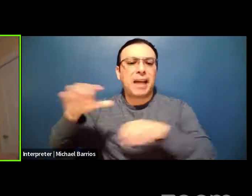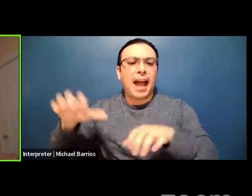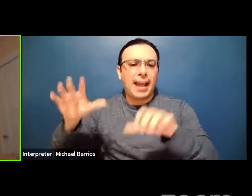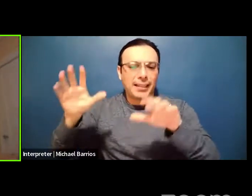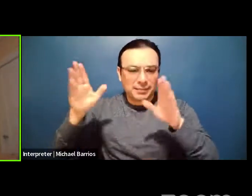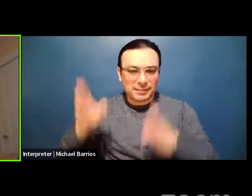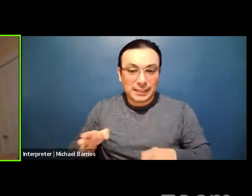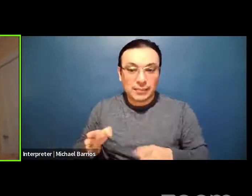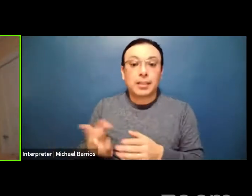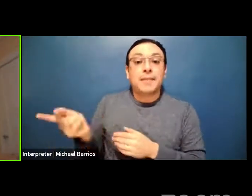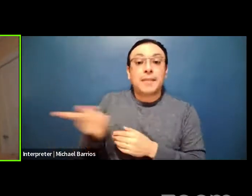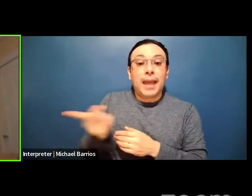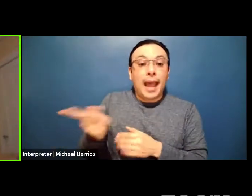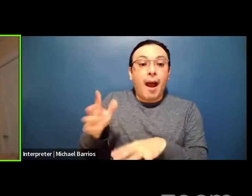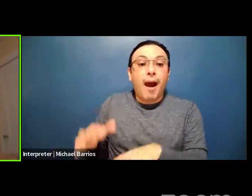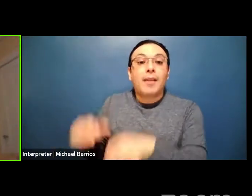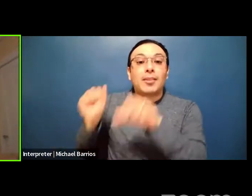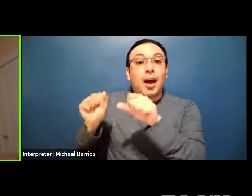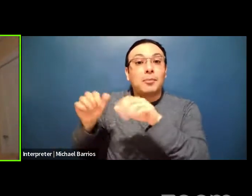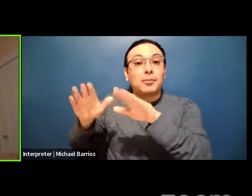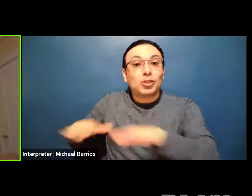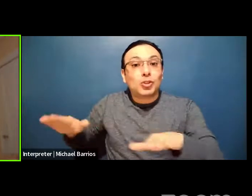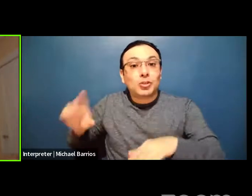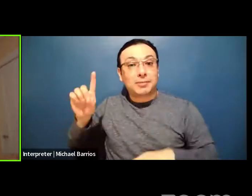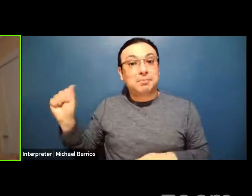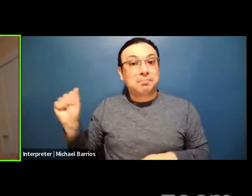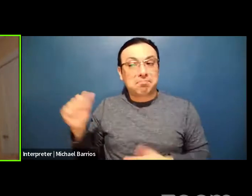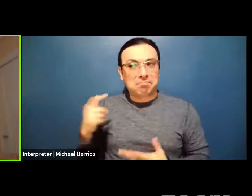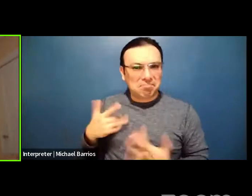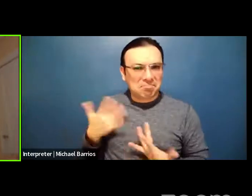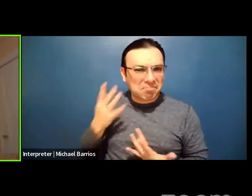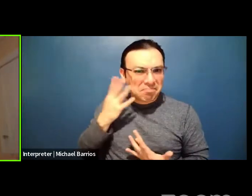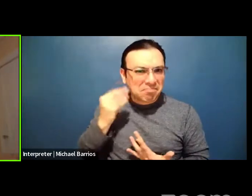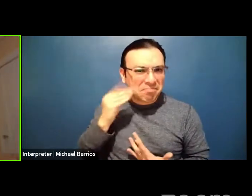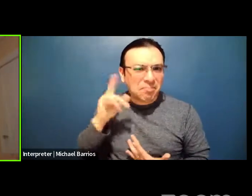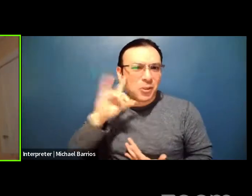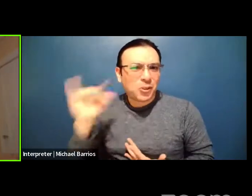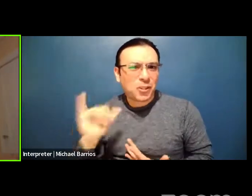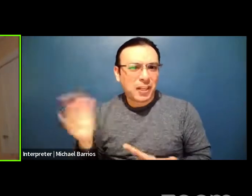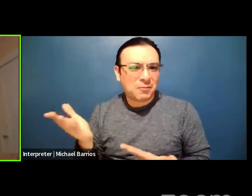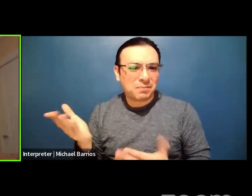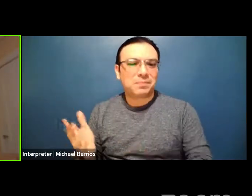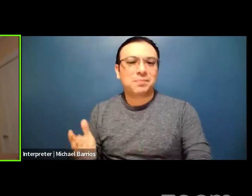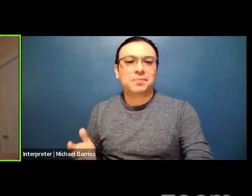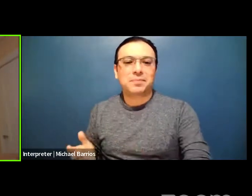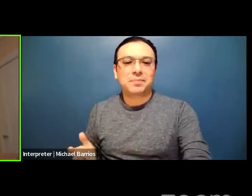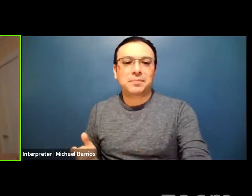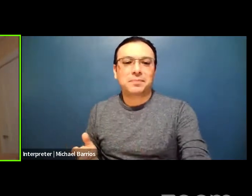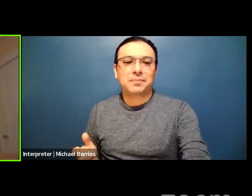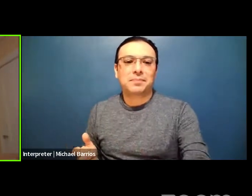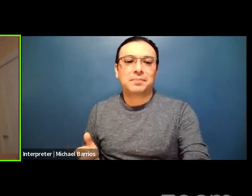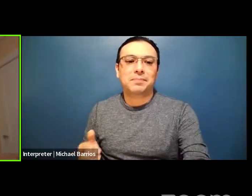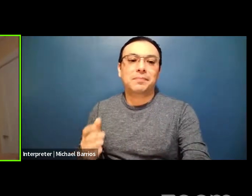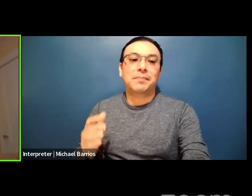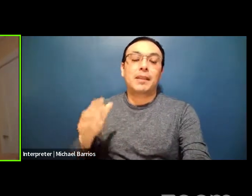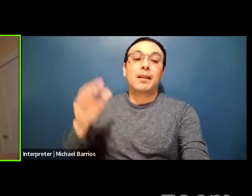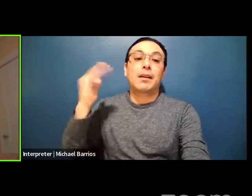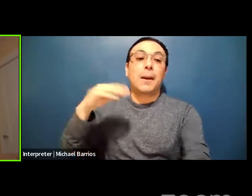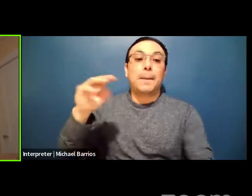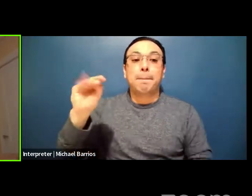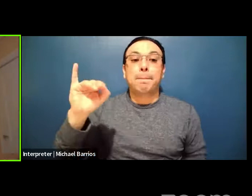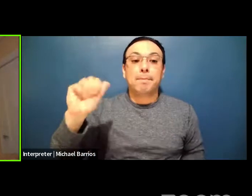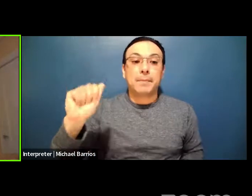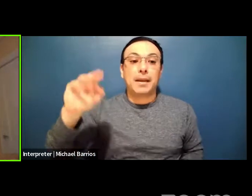Mia Mingus will offer the third of our presentations. Mia is an educator and trainer for disability